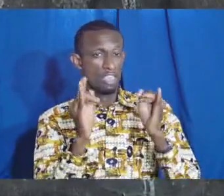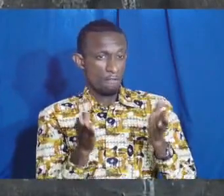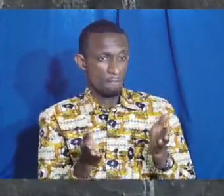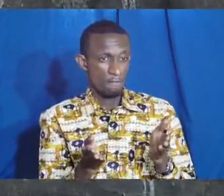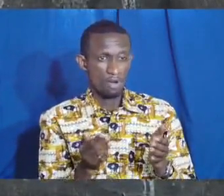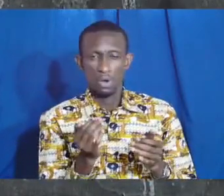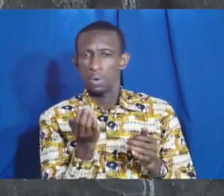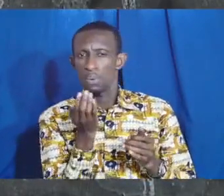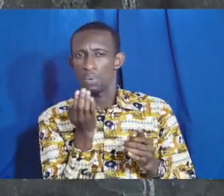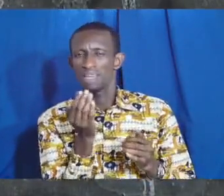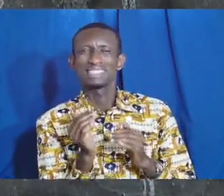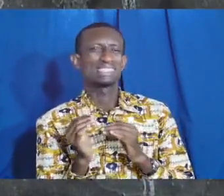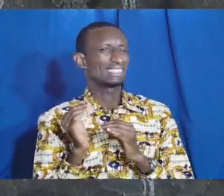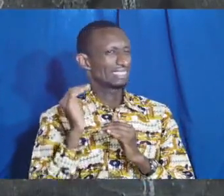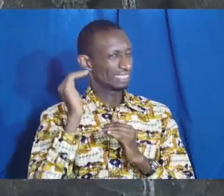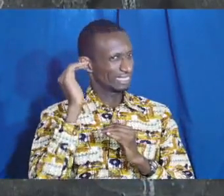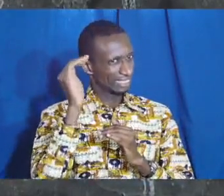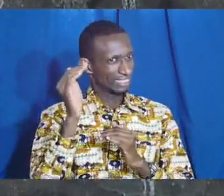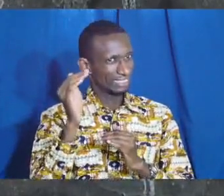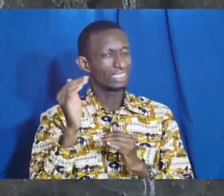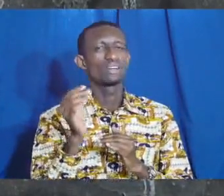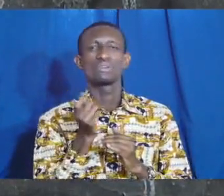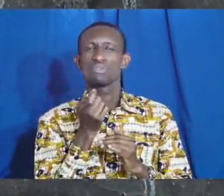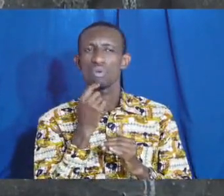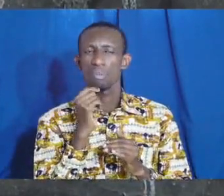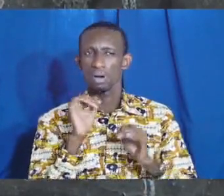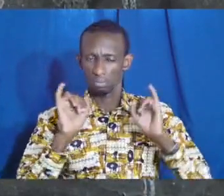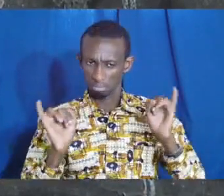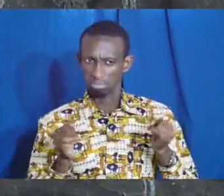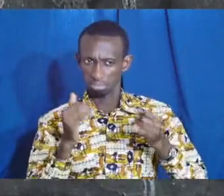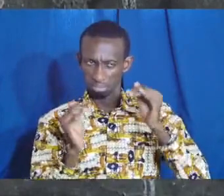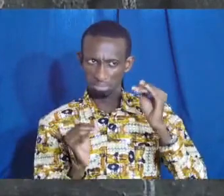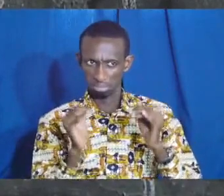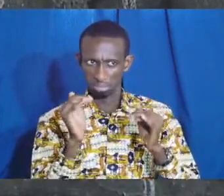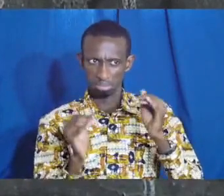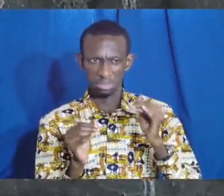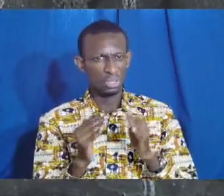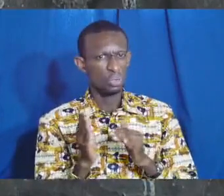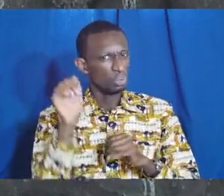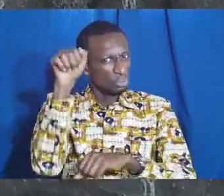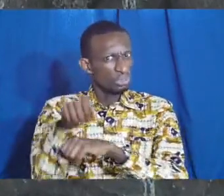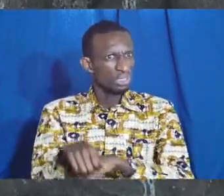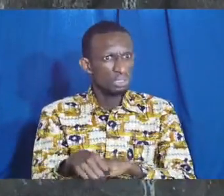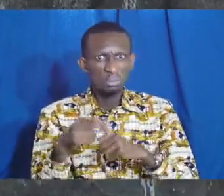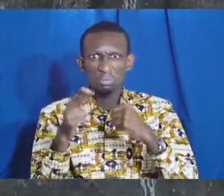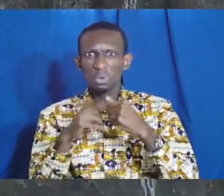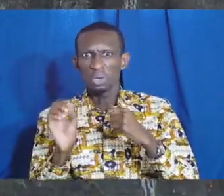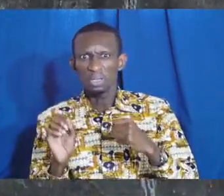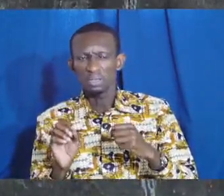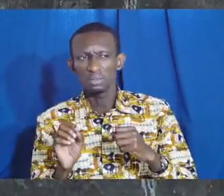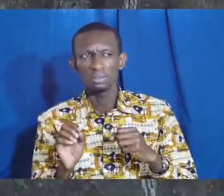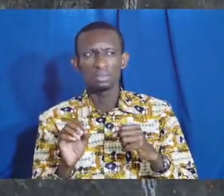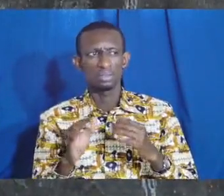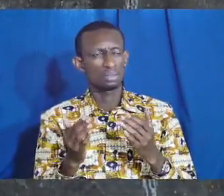factors is too hot, the body has to maintain the body temperature so that it cannot exceed 37 degrees Celsius. If